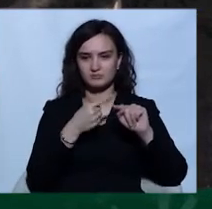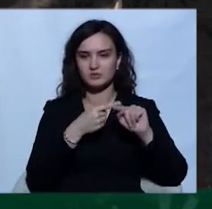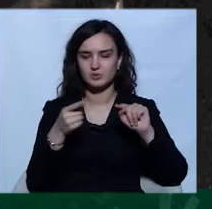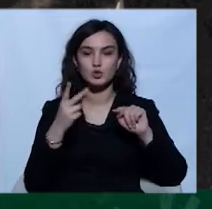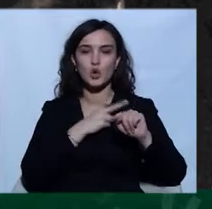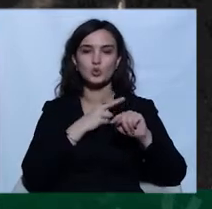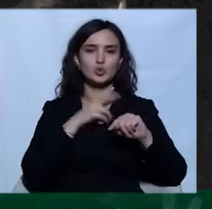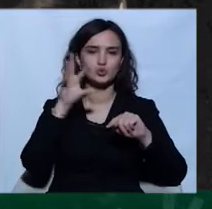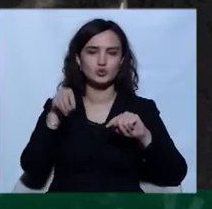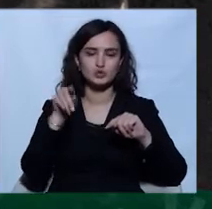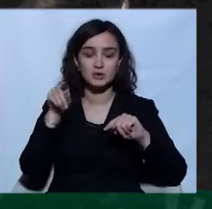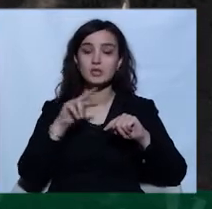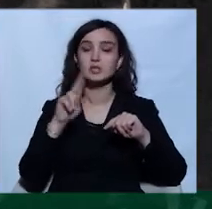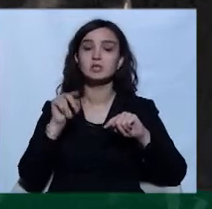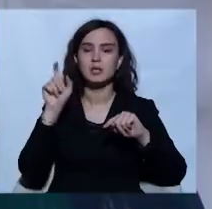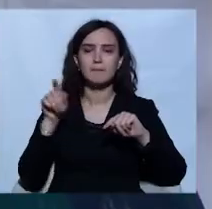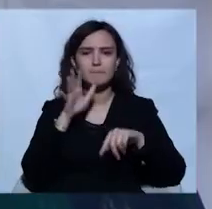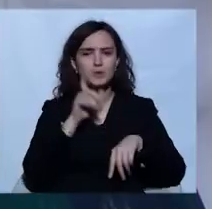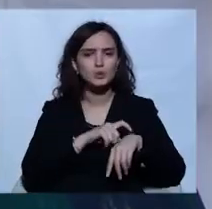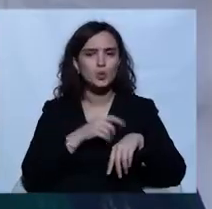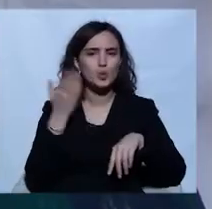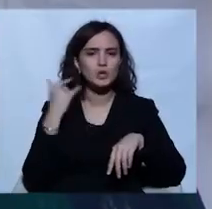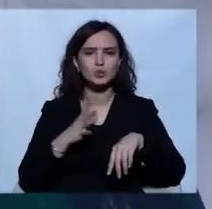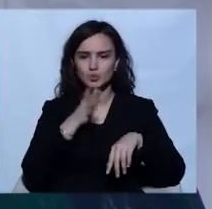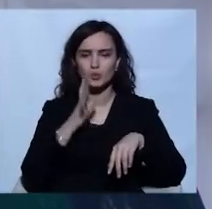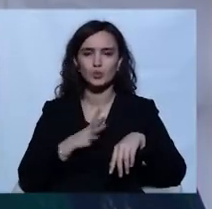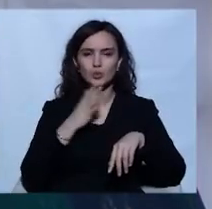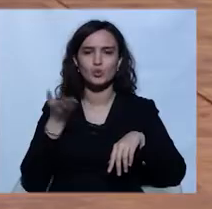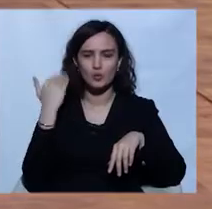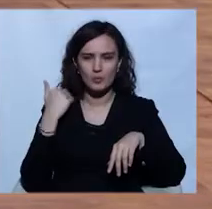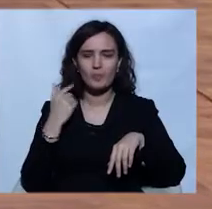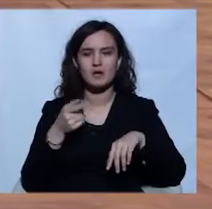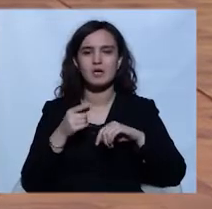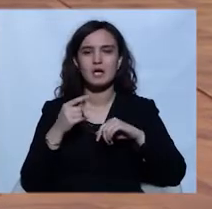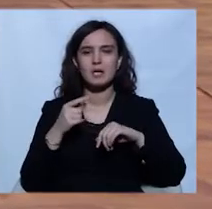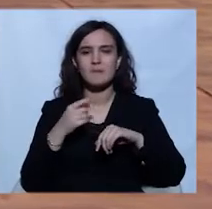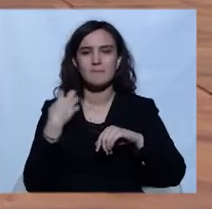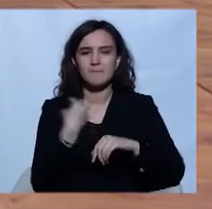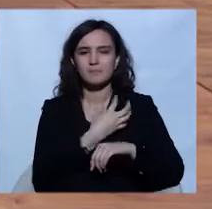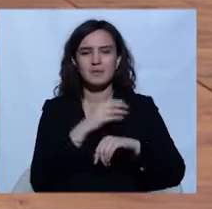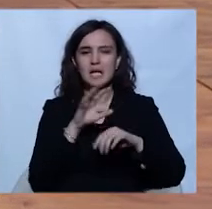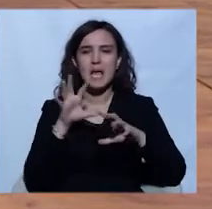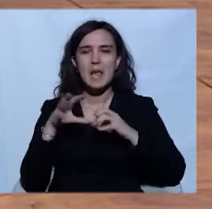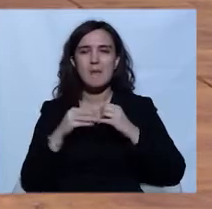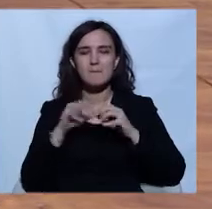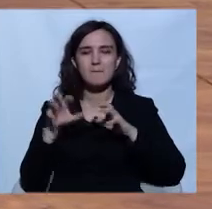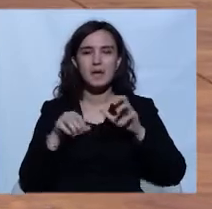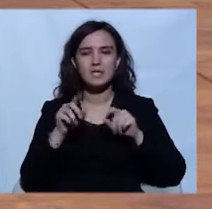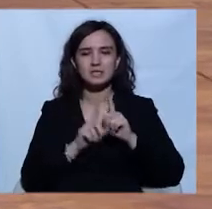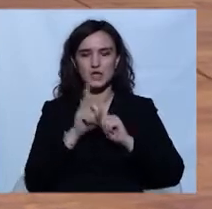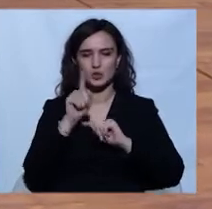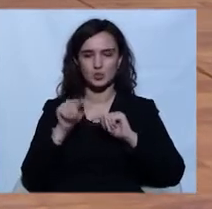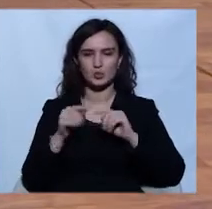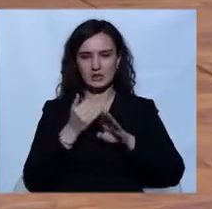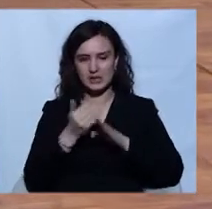London, and it is the time of the British Empire. I should note that he gets started quite late, so